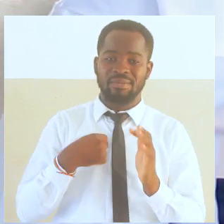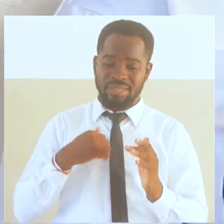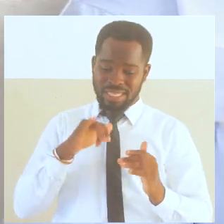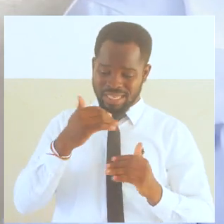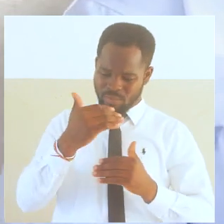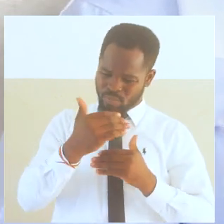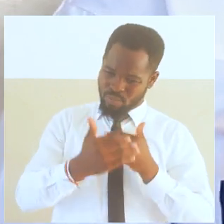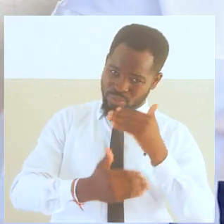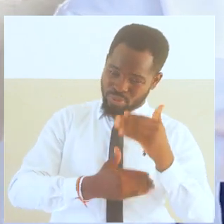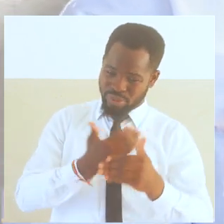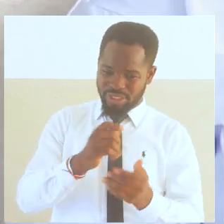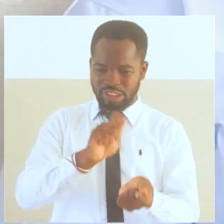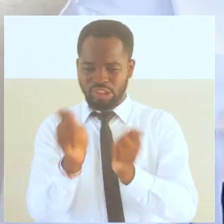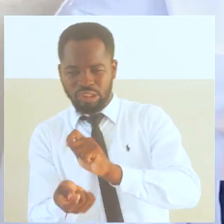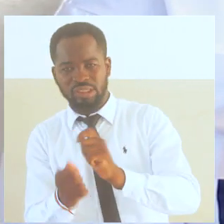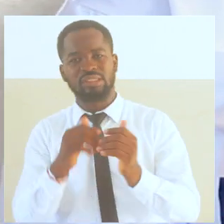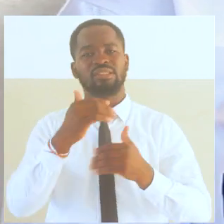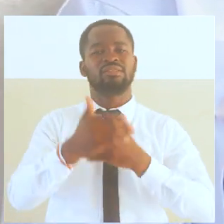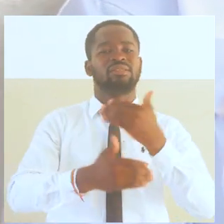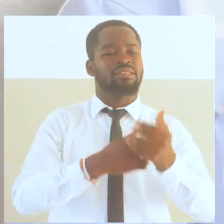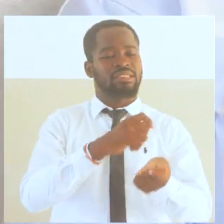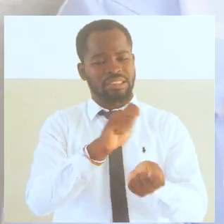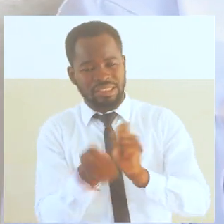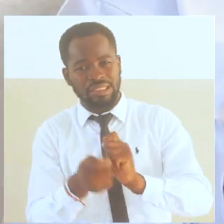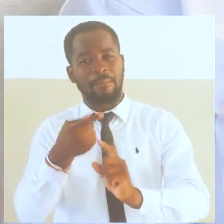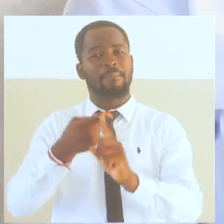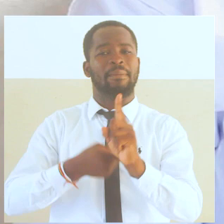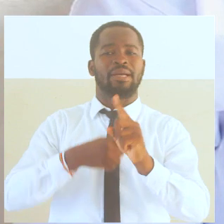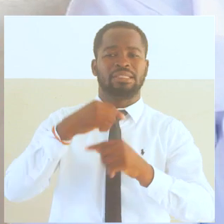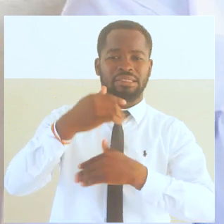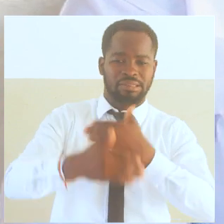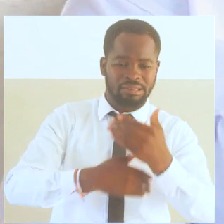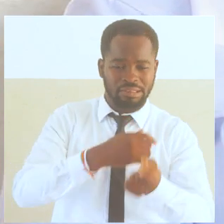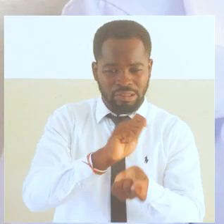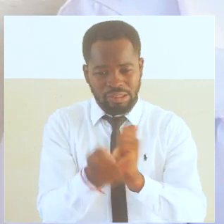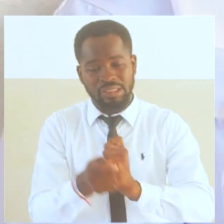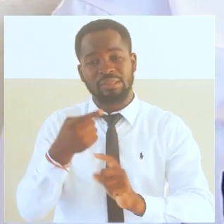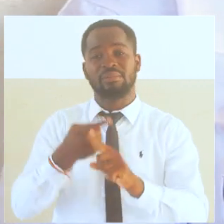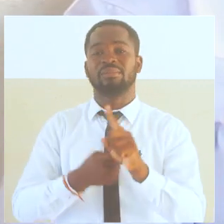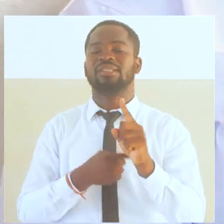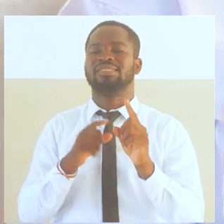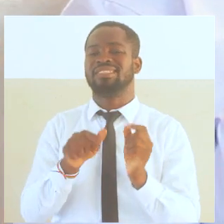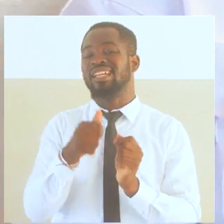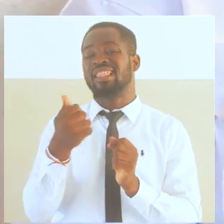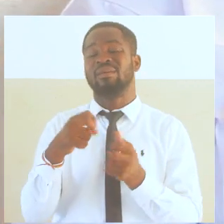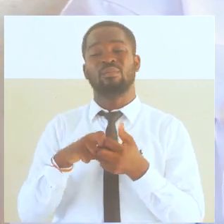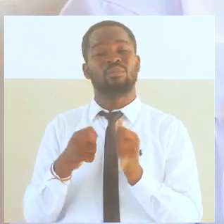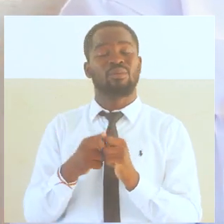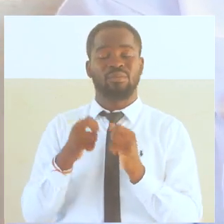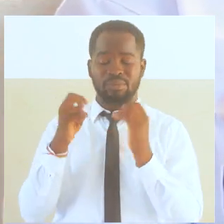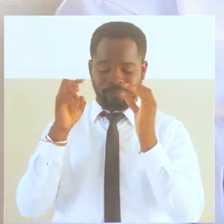monthly changing of catheter was another traumatic